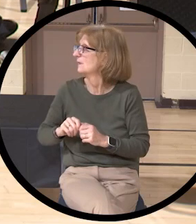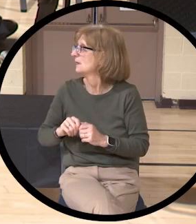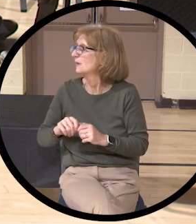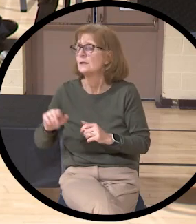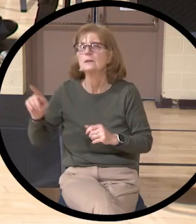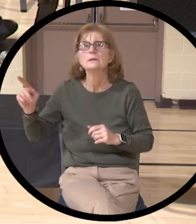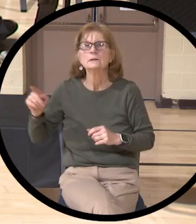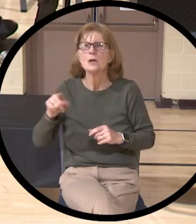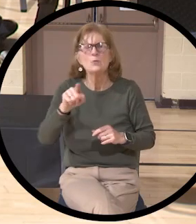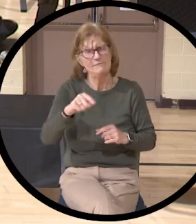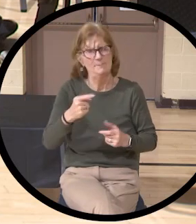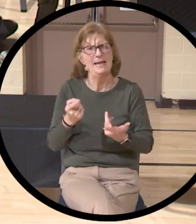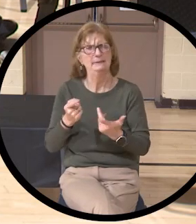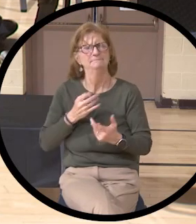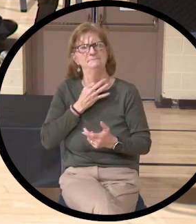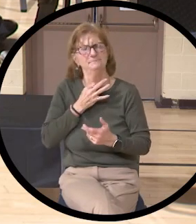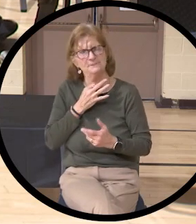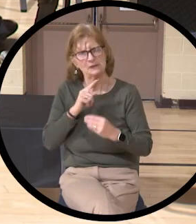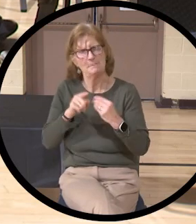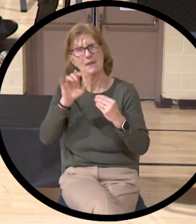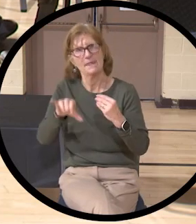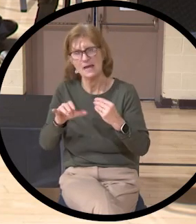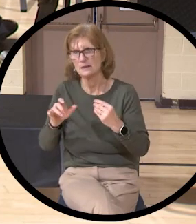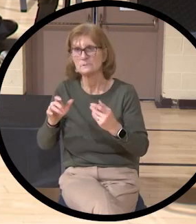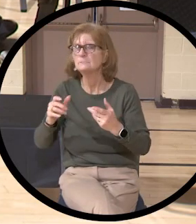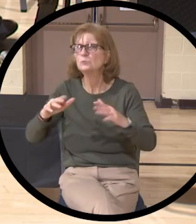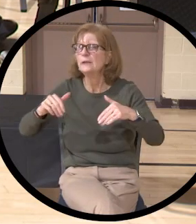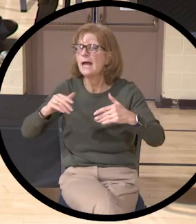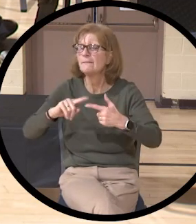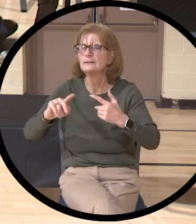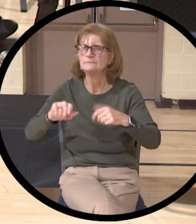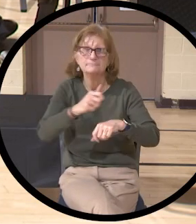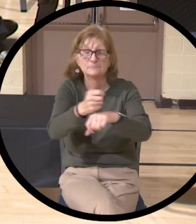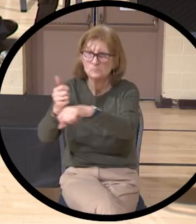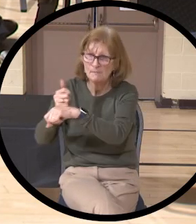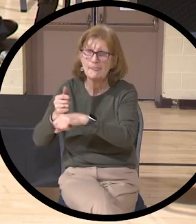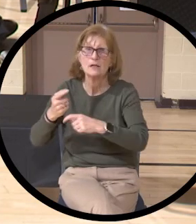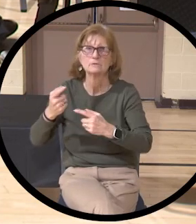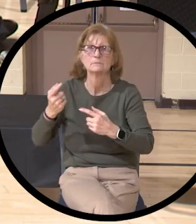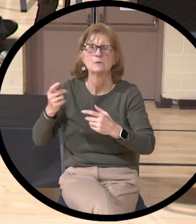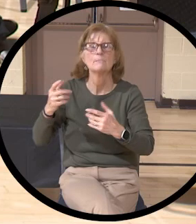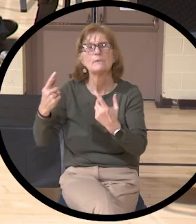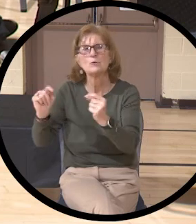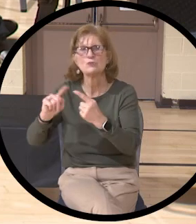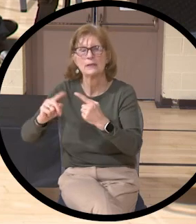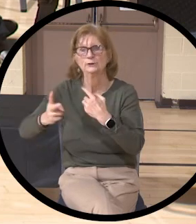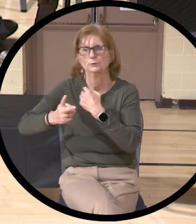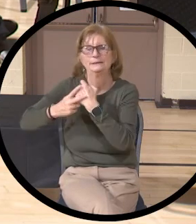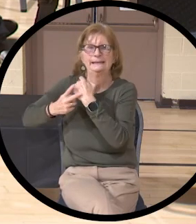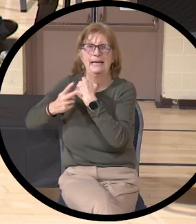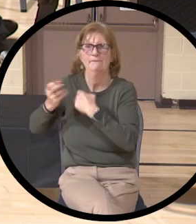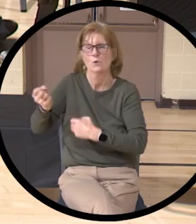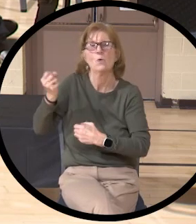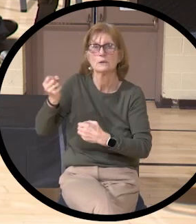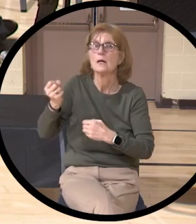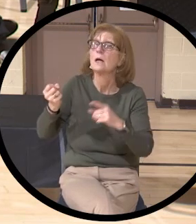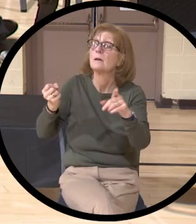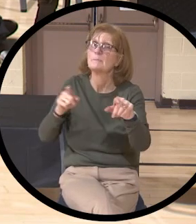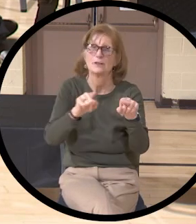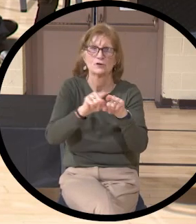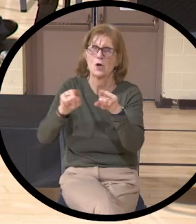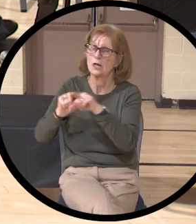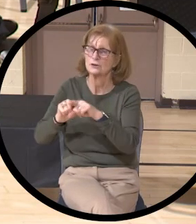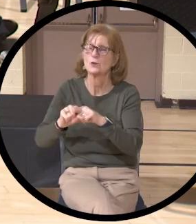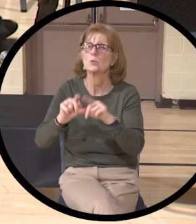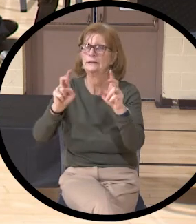we've been experimenting more in the city. We haven't scaled it out. We've been trying to save it sort of for these mid-block crossings. There is some drainage issues that come with it